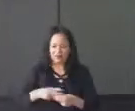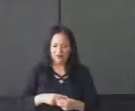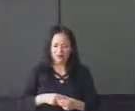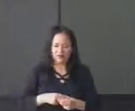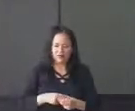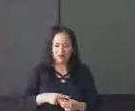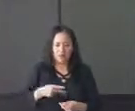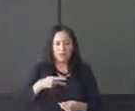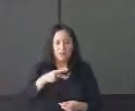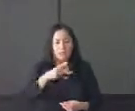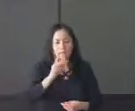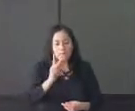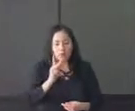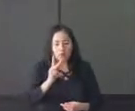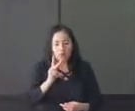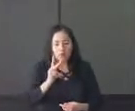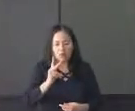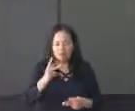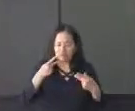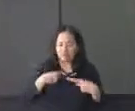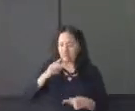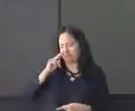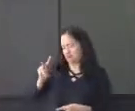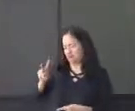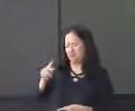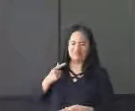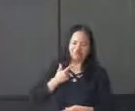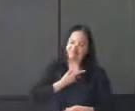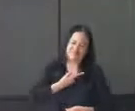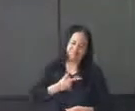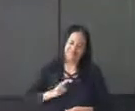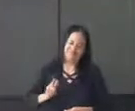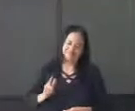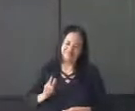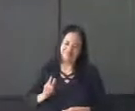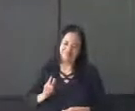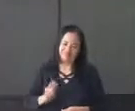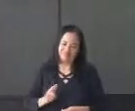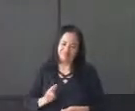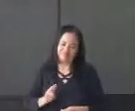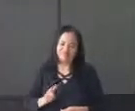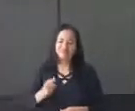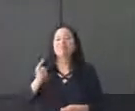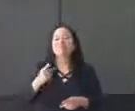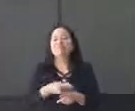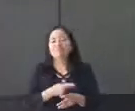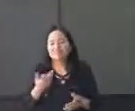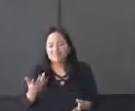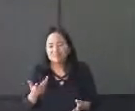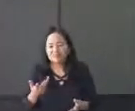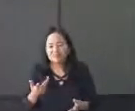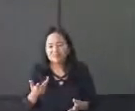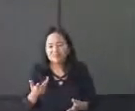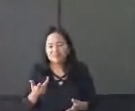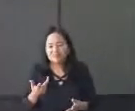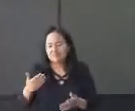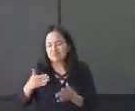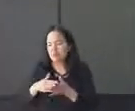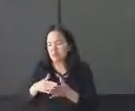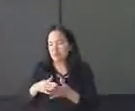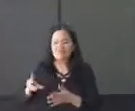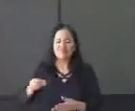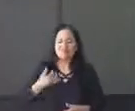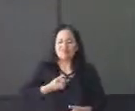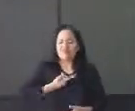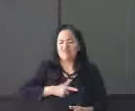however, was not considered decent by many. On the contrary, it has been hindered